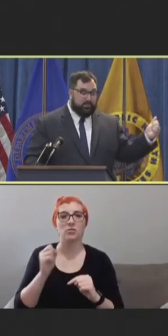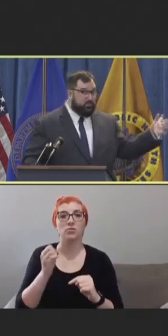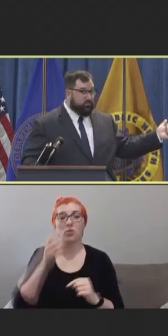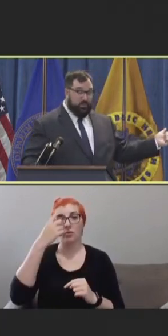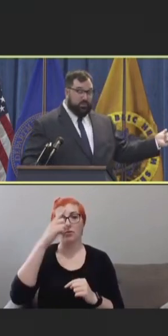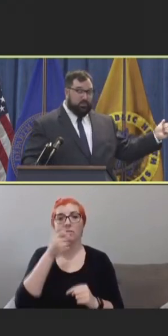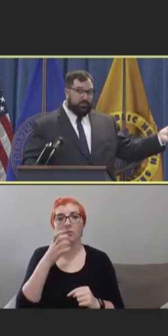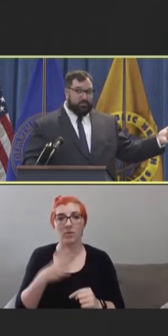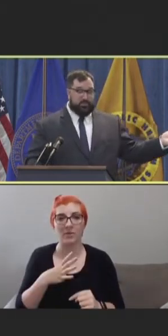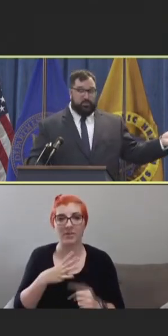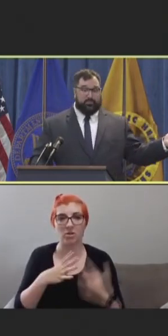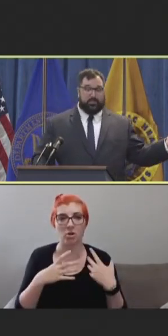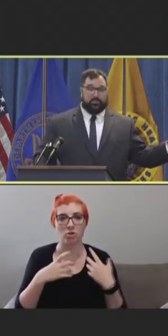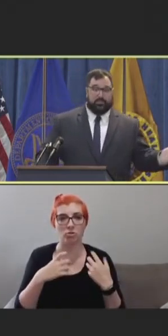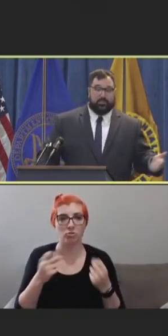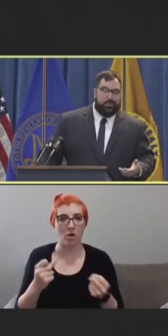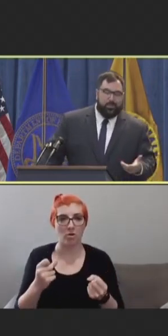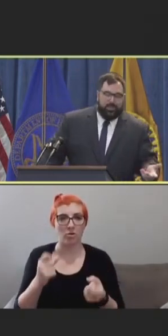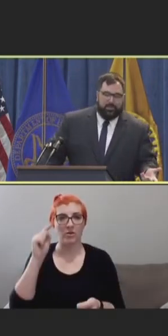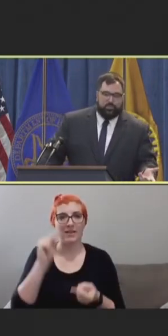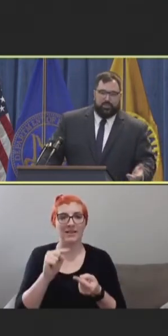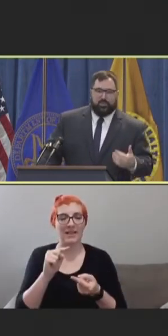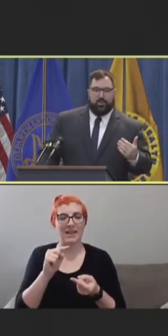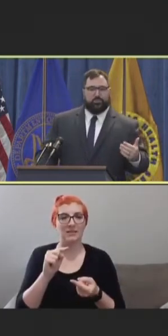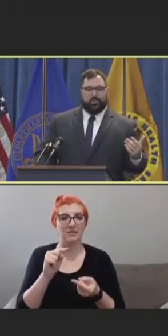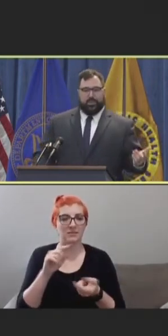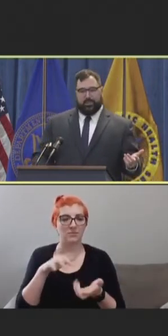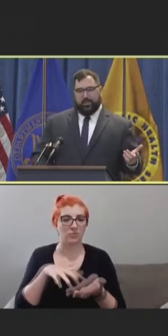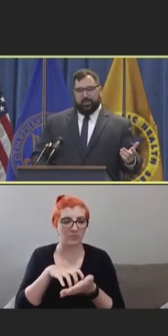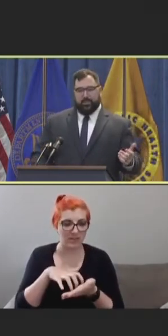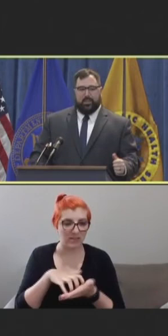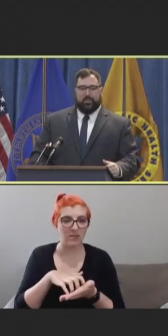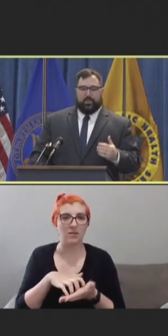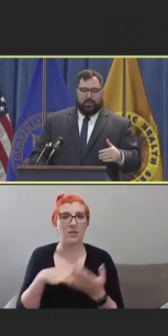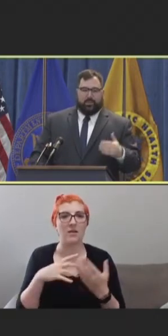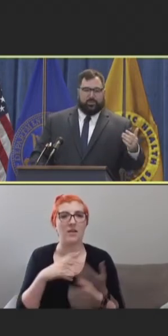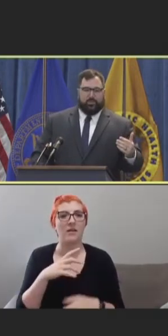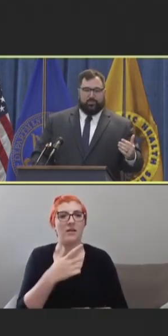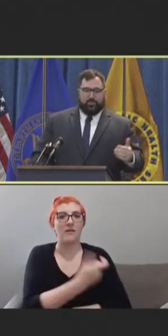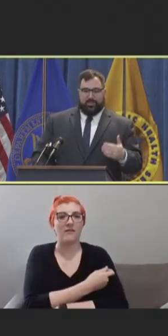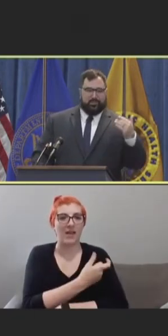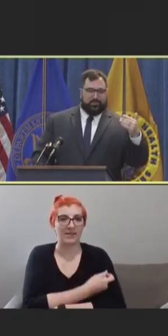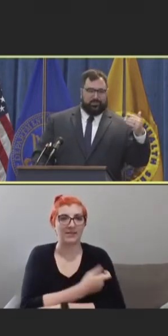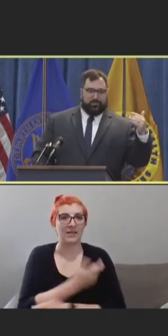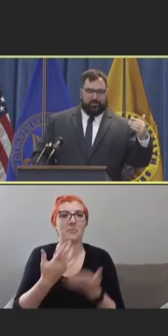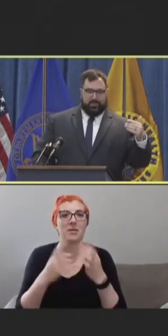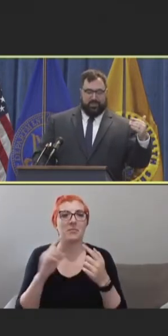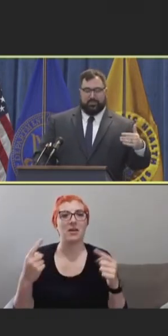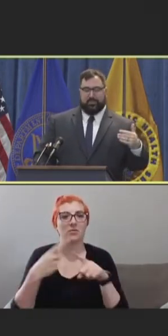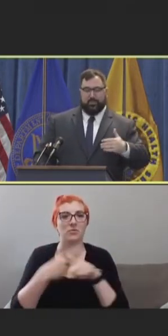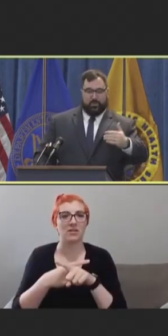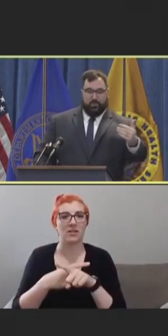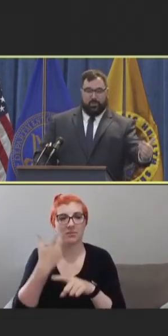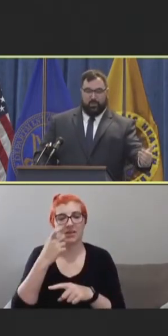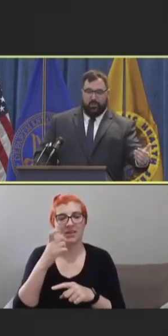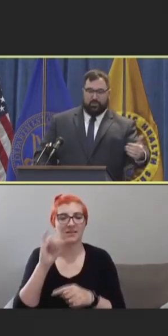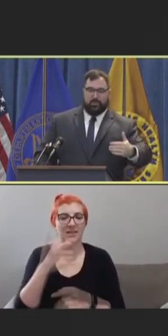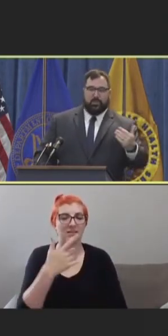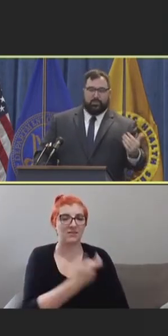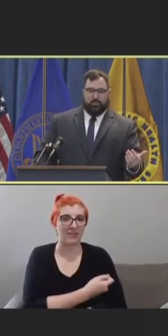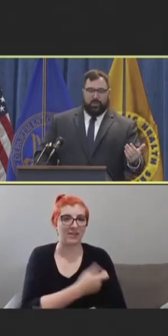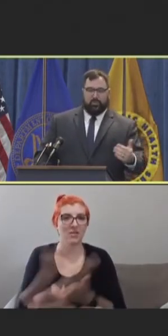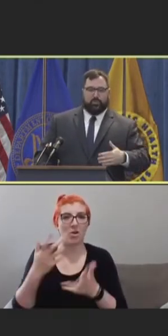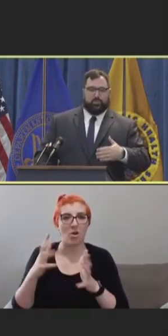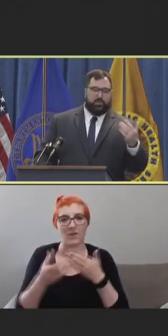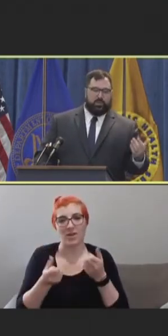a stronger, less attenuated vaccine might actually be contraindicated because it would be a vaccine that would already cause